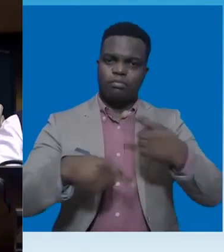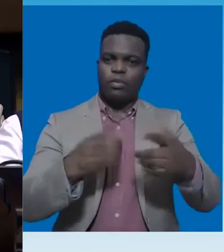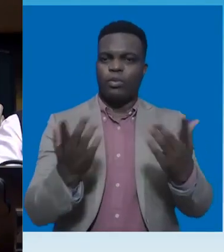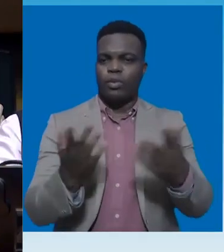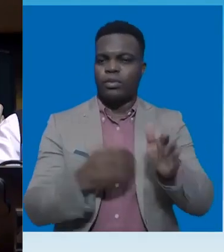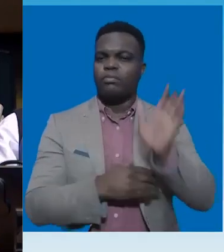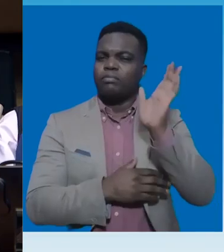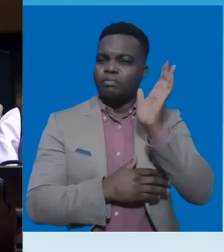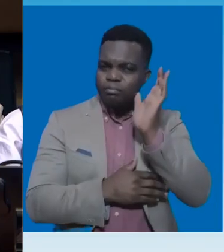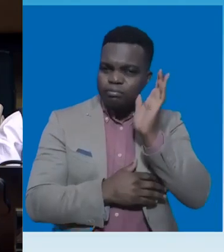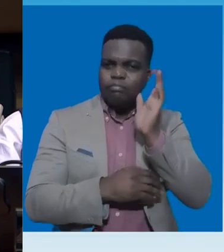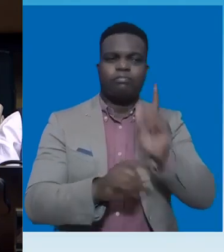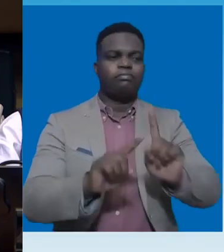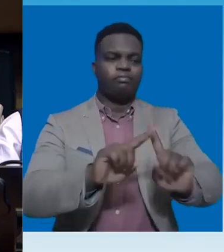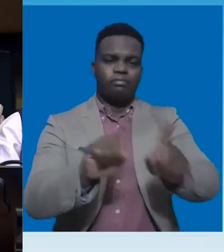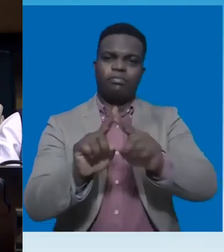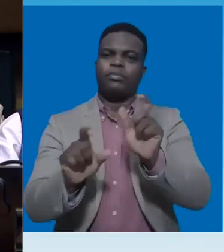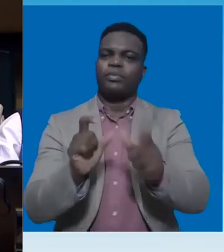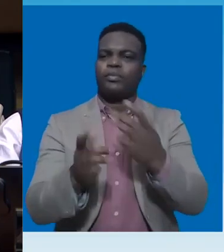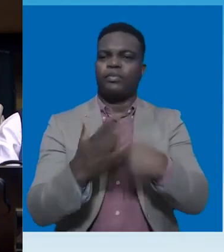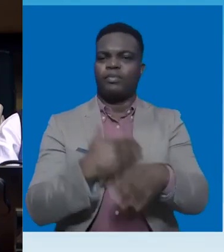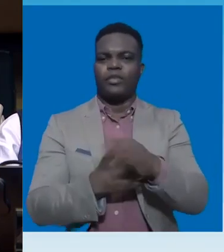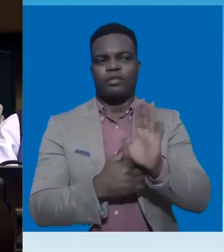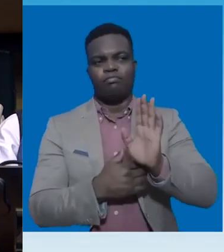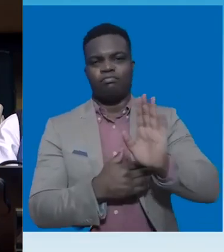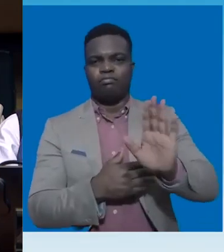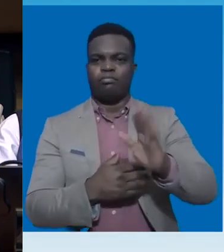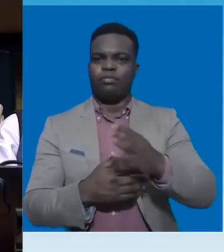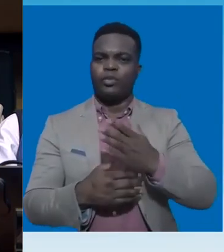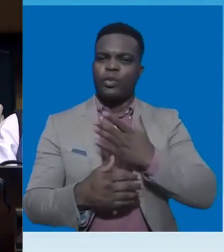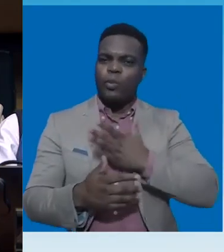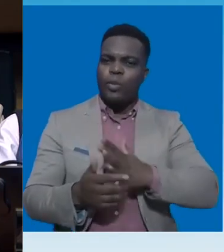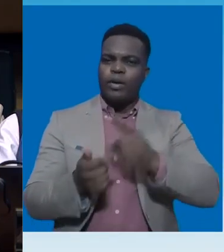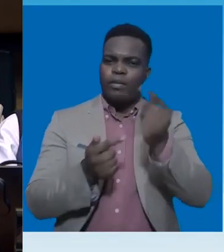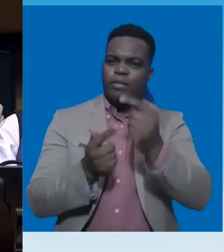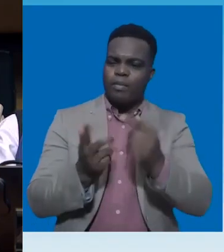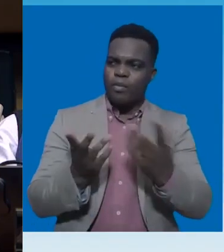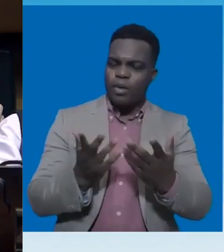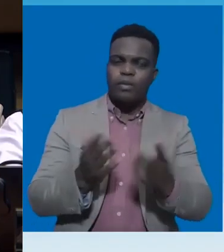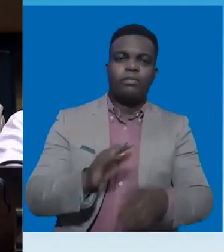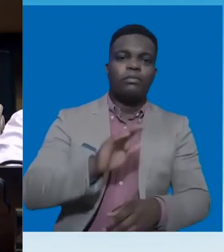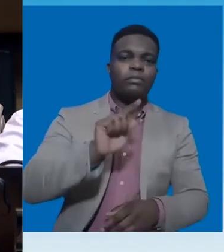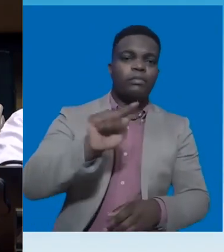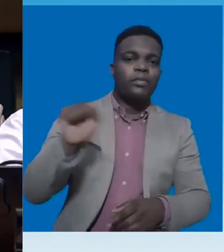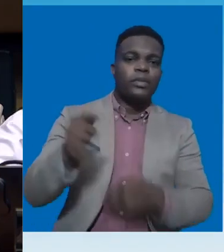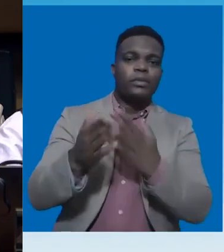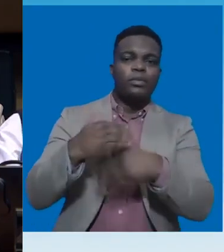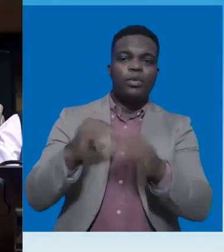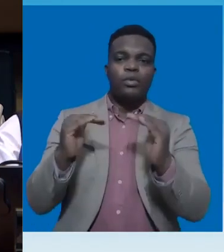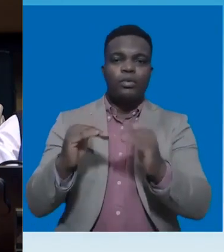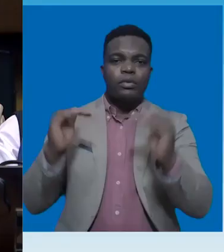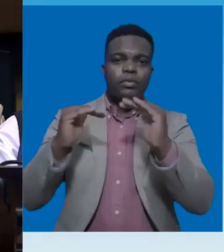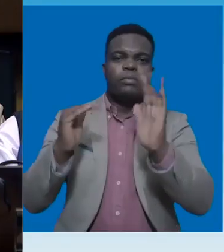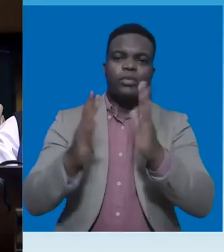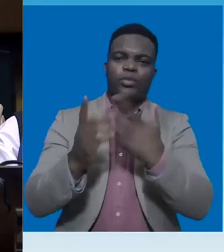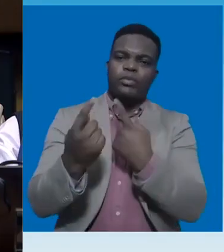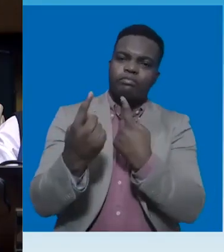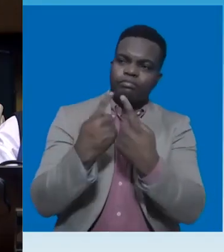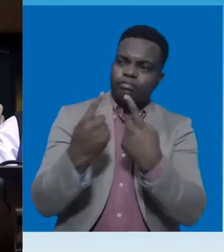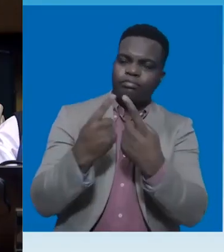their representative organizations as partner in sharing solutions.